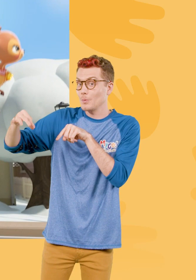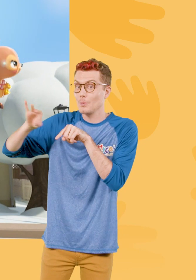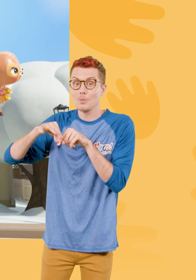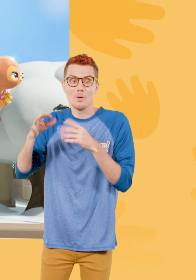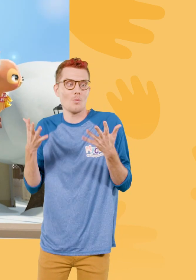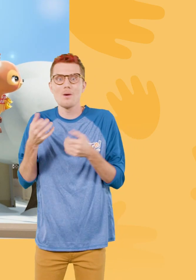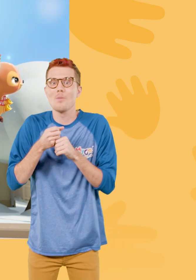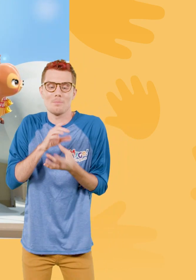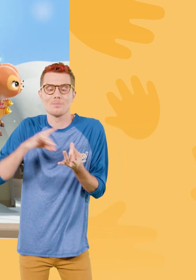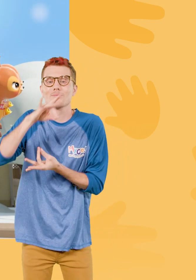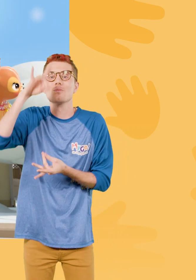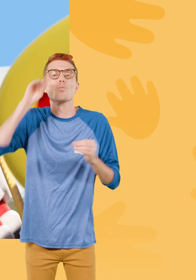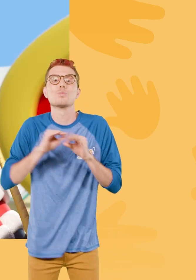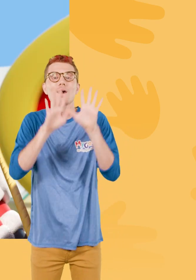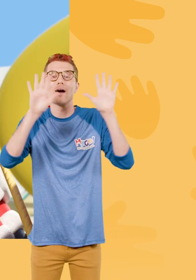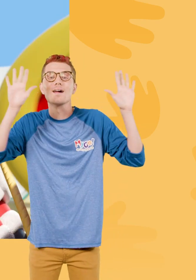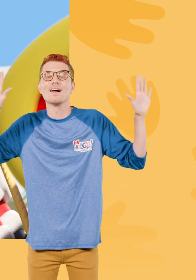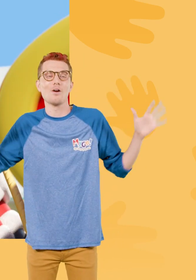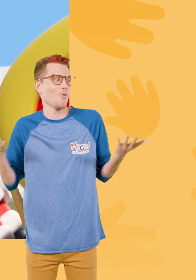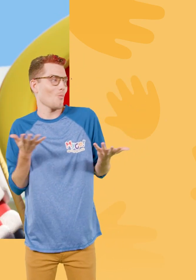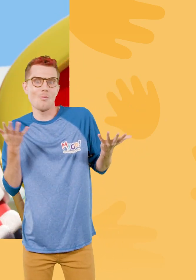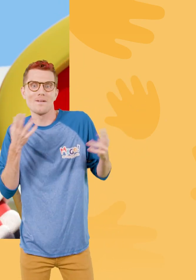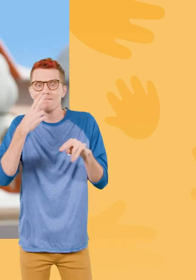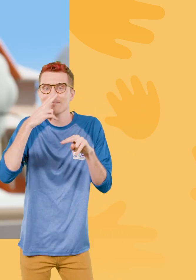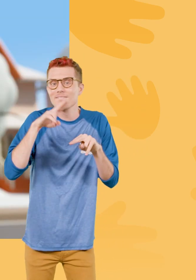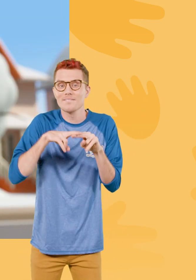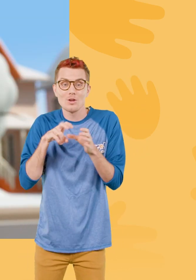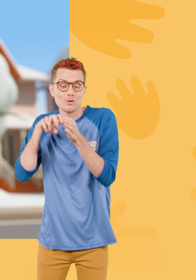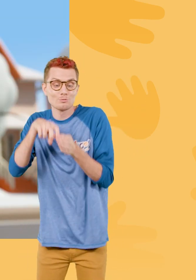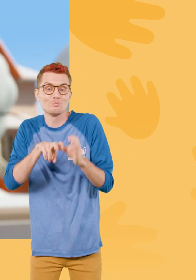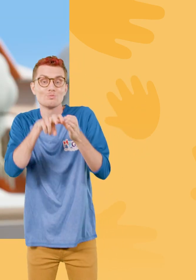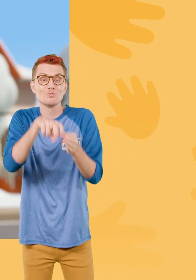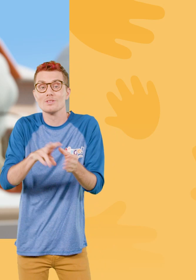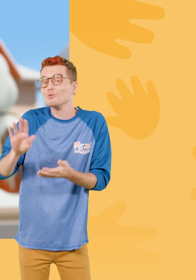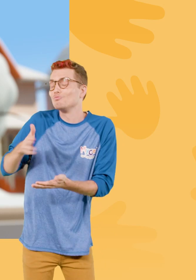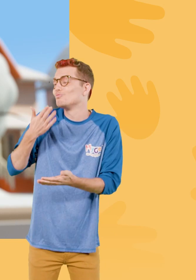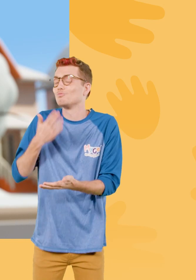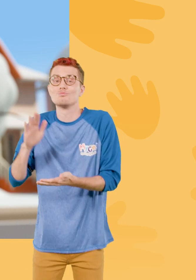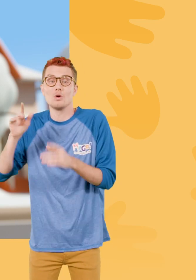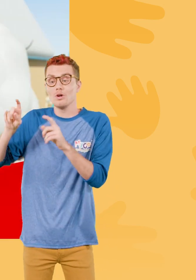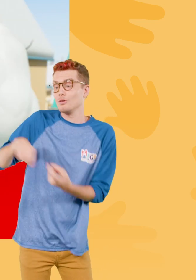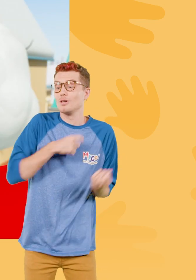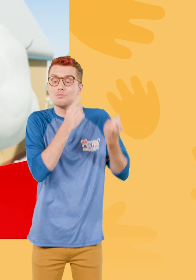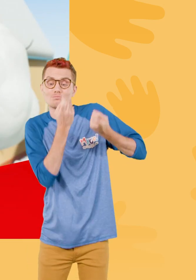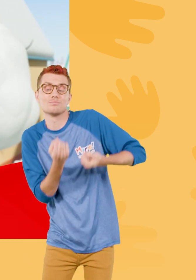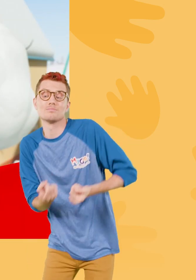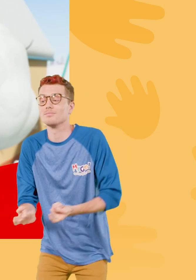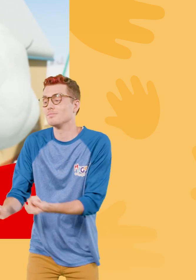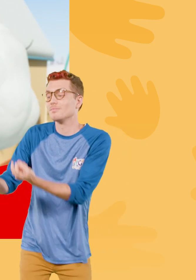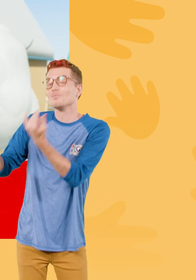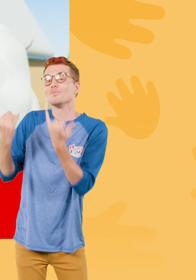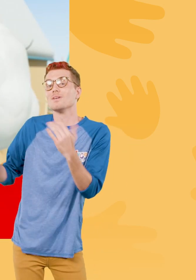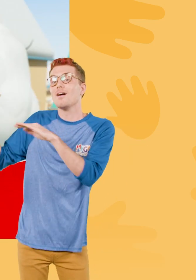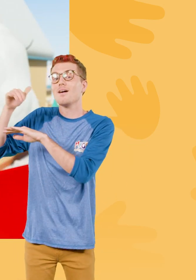bobtails ring, making spirits bright. What fun it is to ride and sing a sleighing